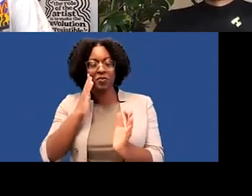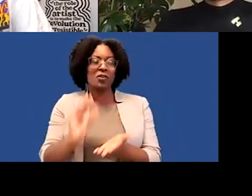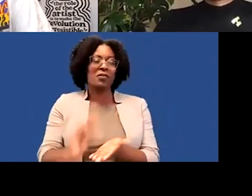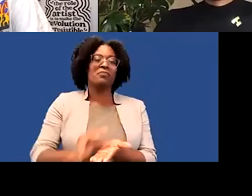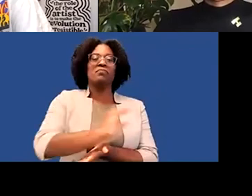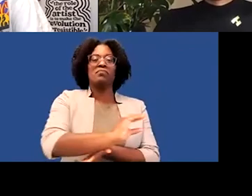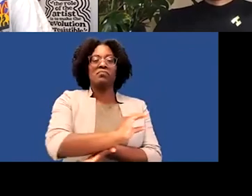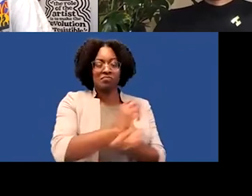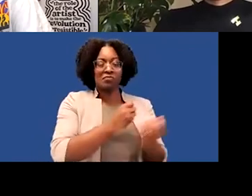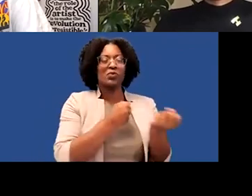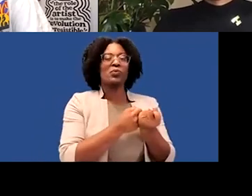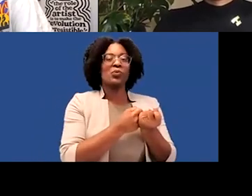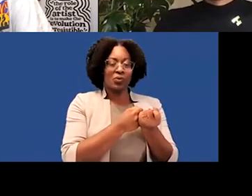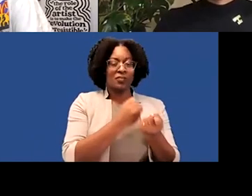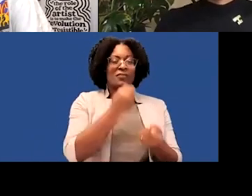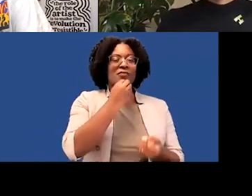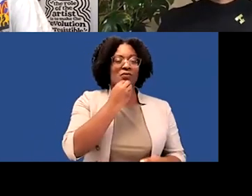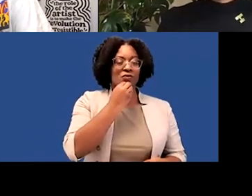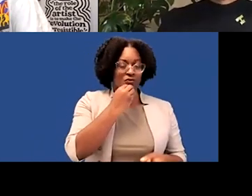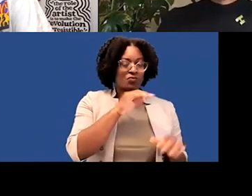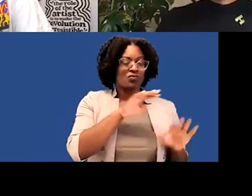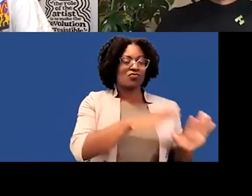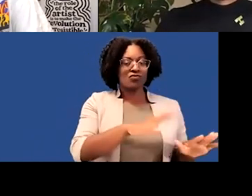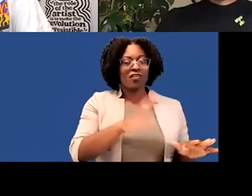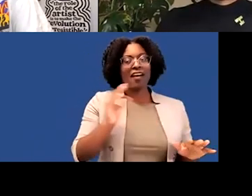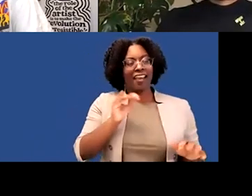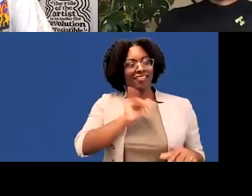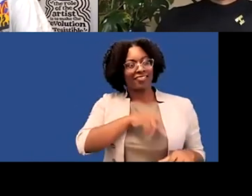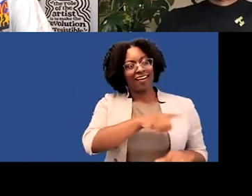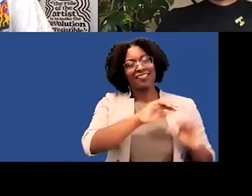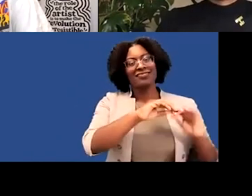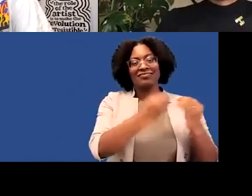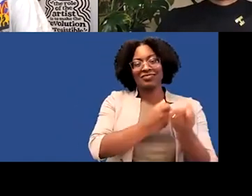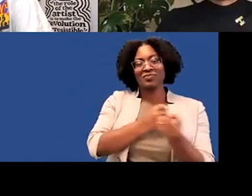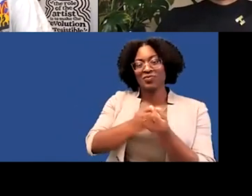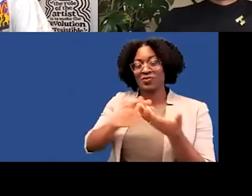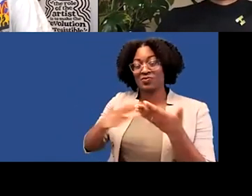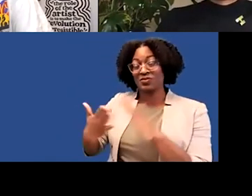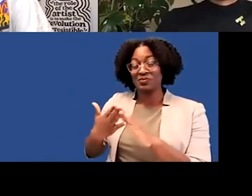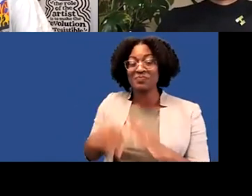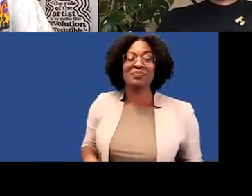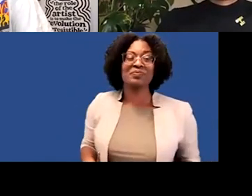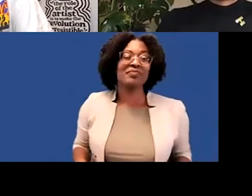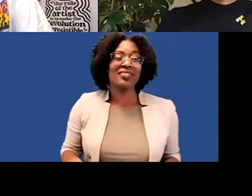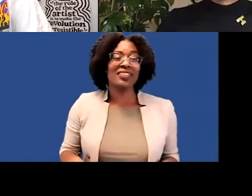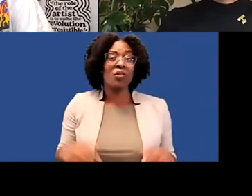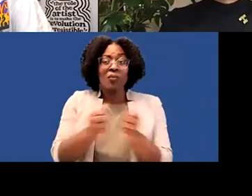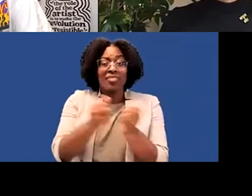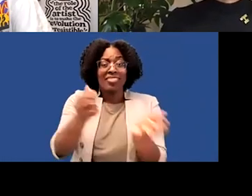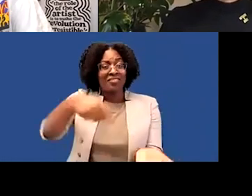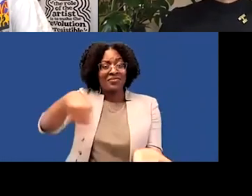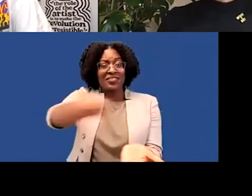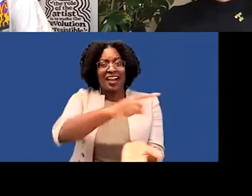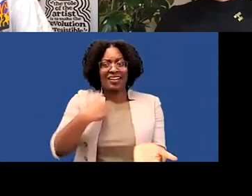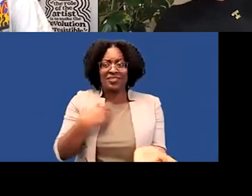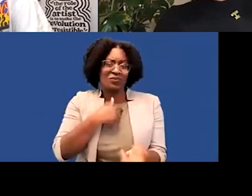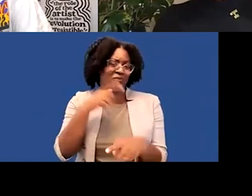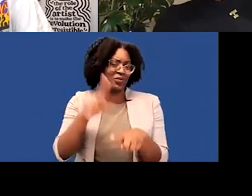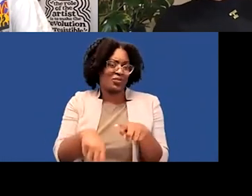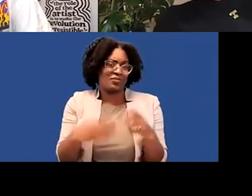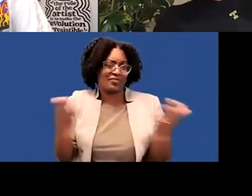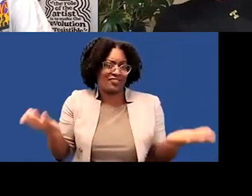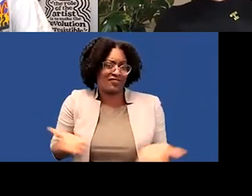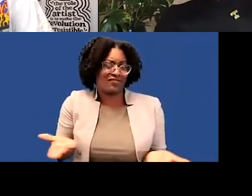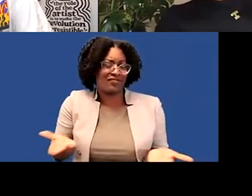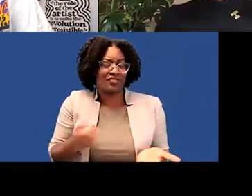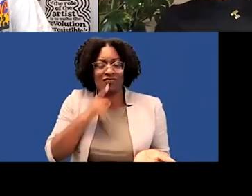as well that put this event together. We would not be here without you all. And just a big heartfelt thank you. It's like so